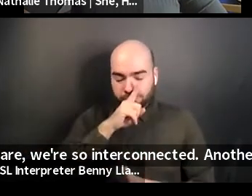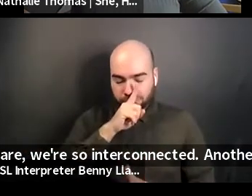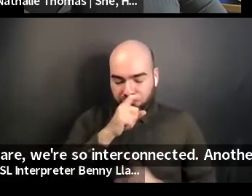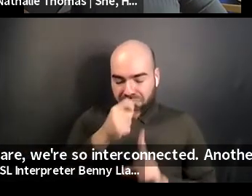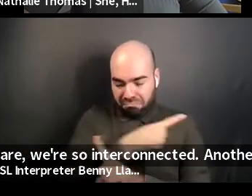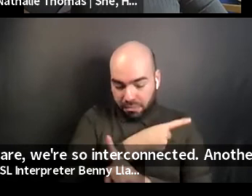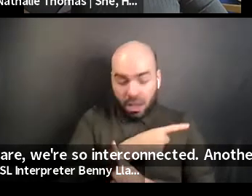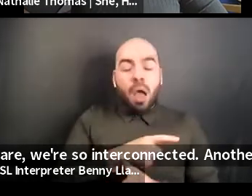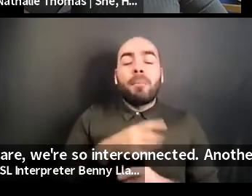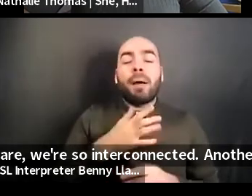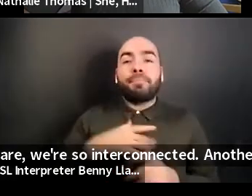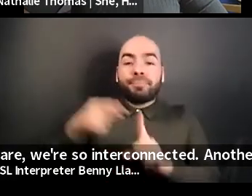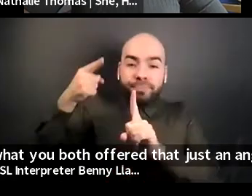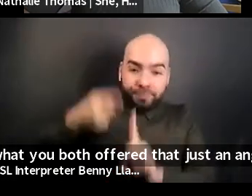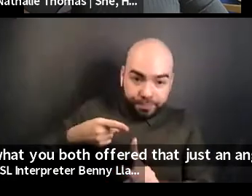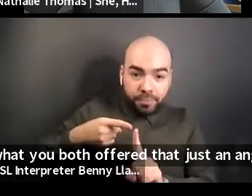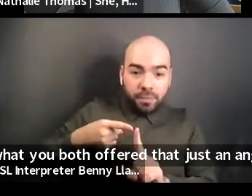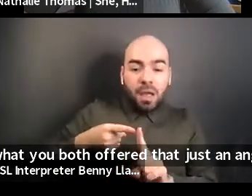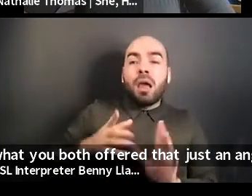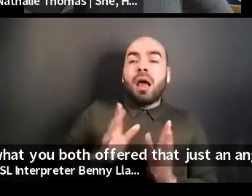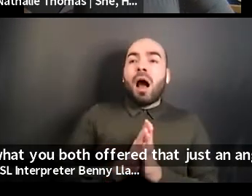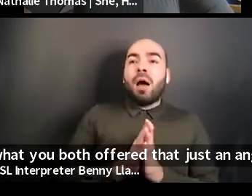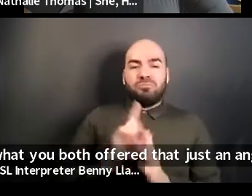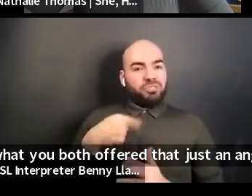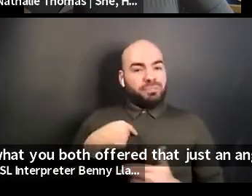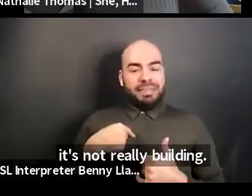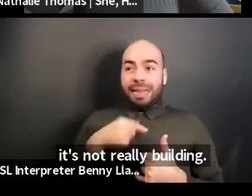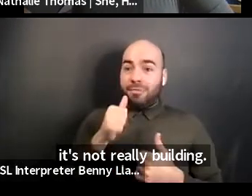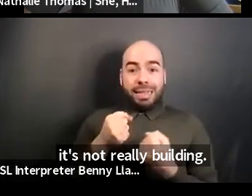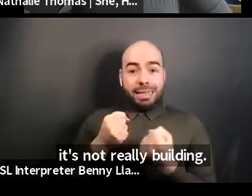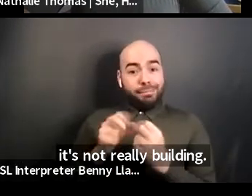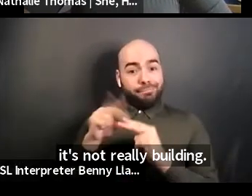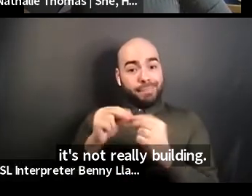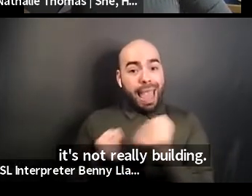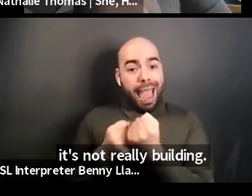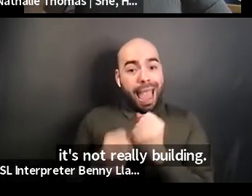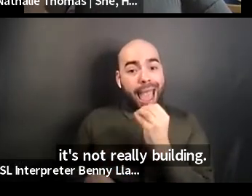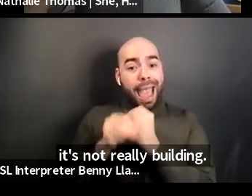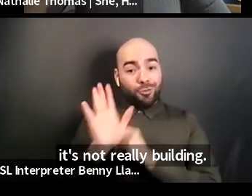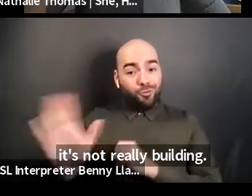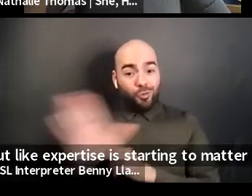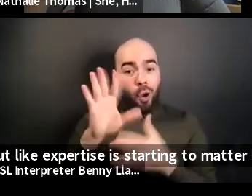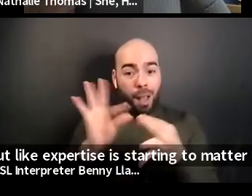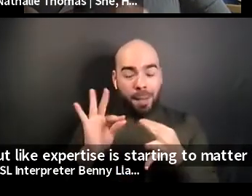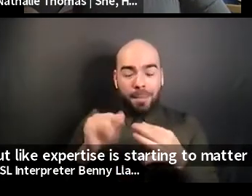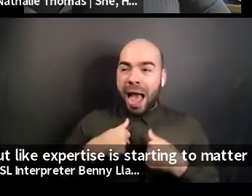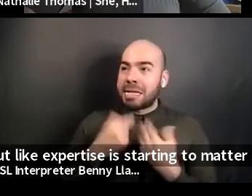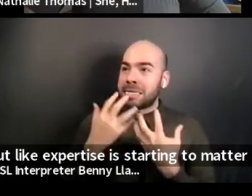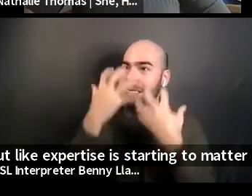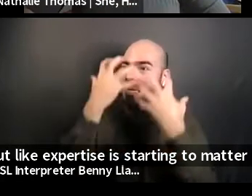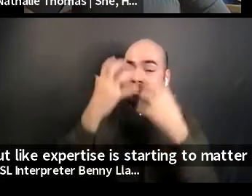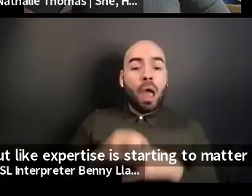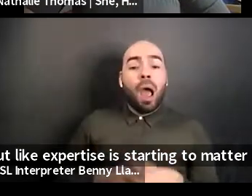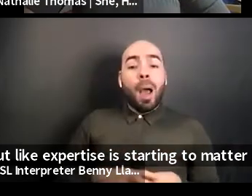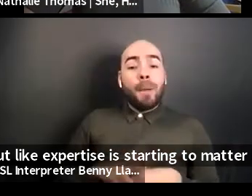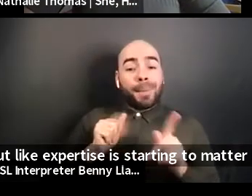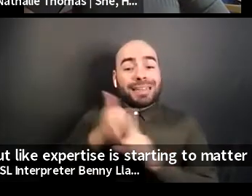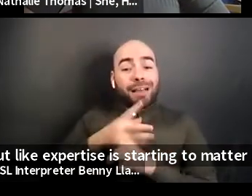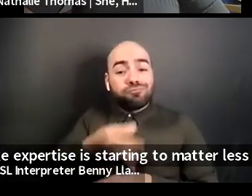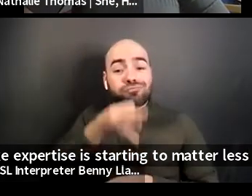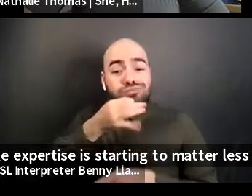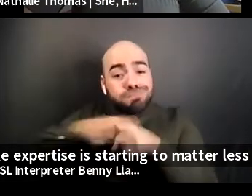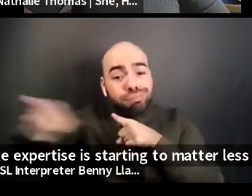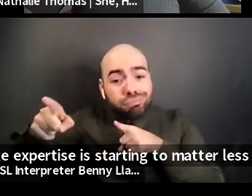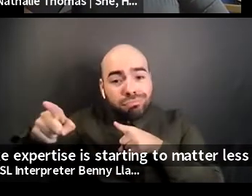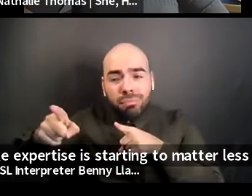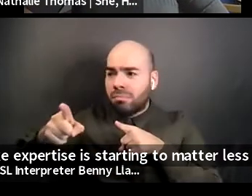just an angry point, it's not really building, but like expertise is starting to matter less and less and less. Like the degree did not